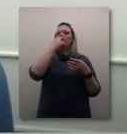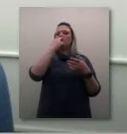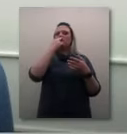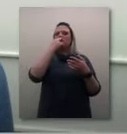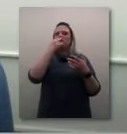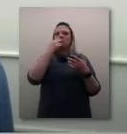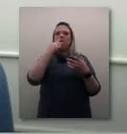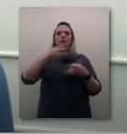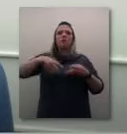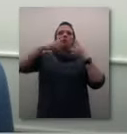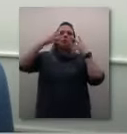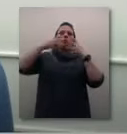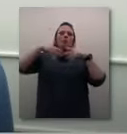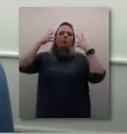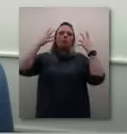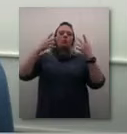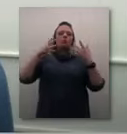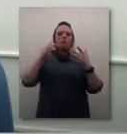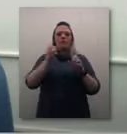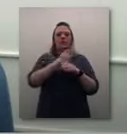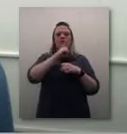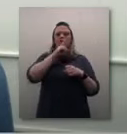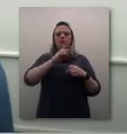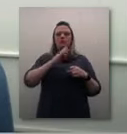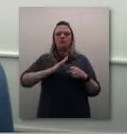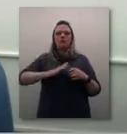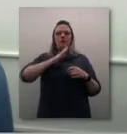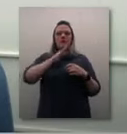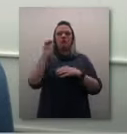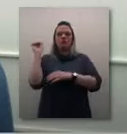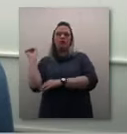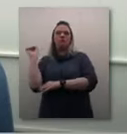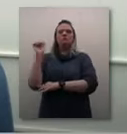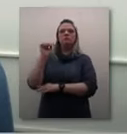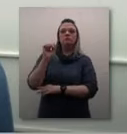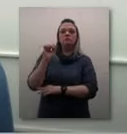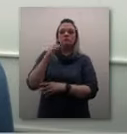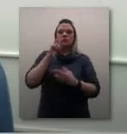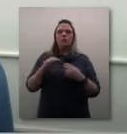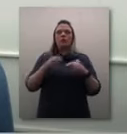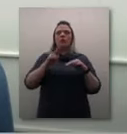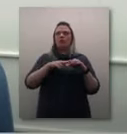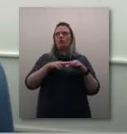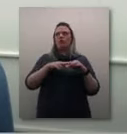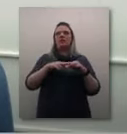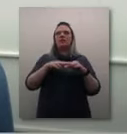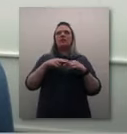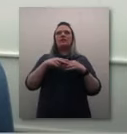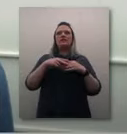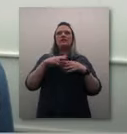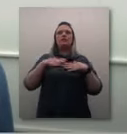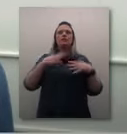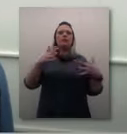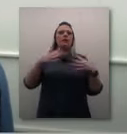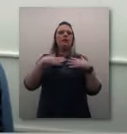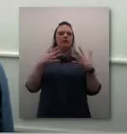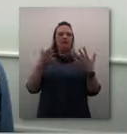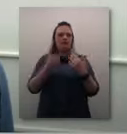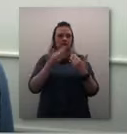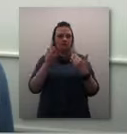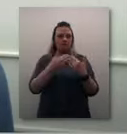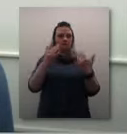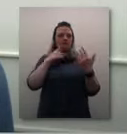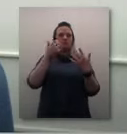Making sure that posture is maximized to increase airway flow. So those are a couple